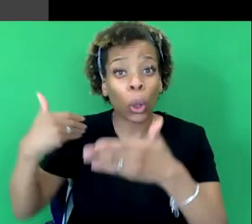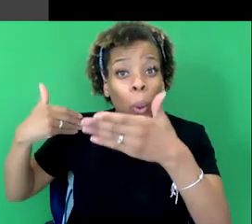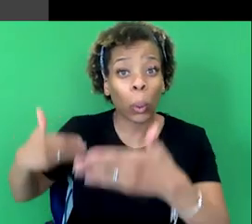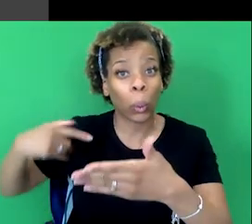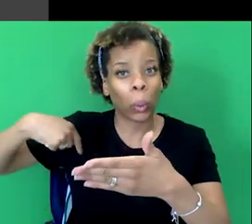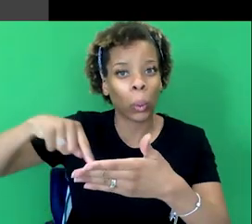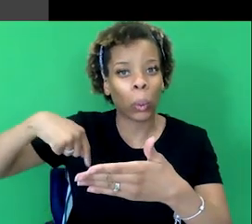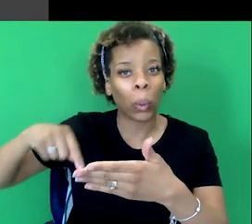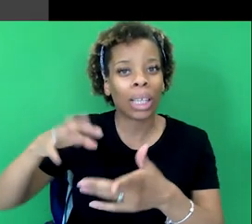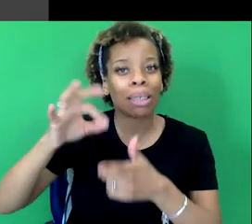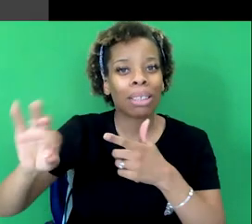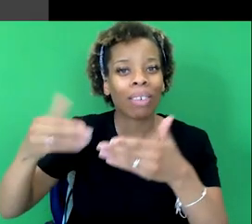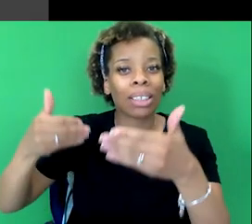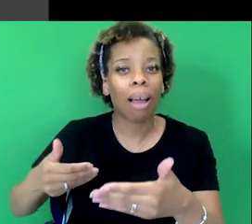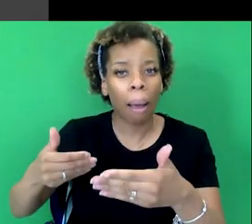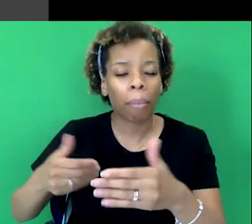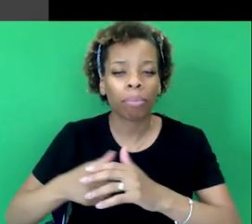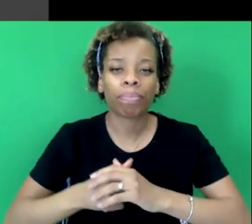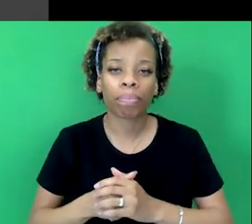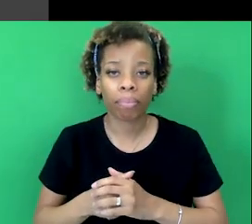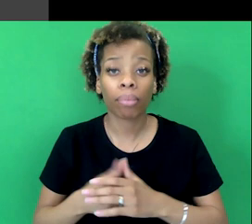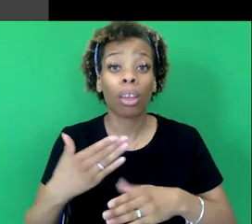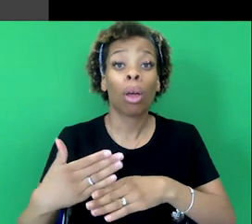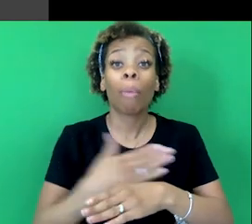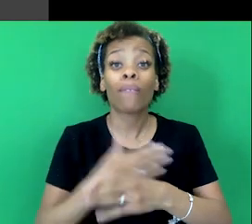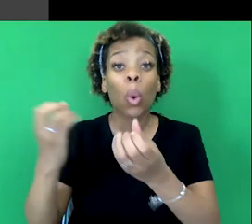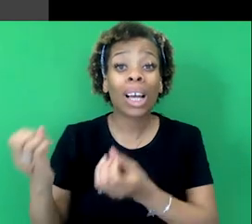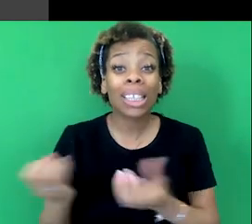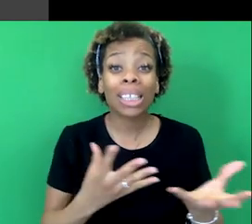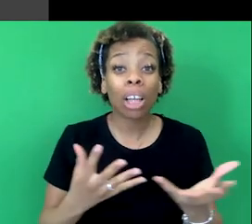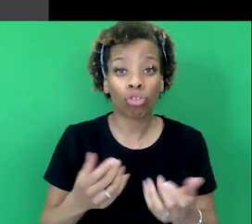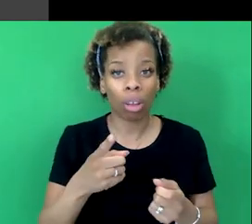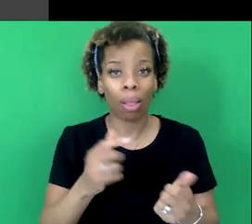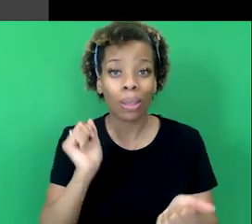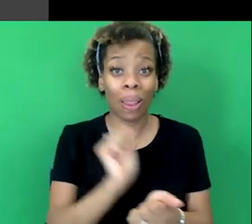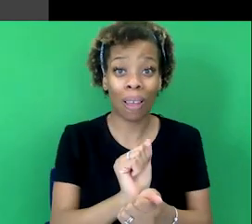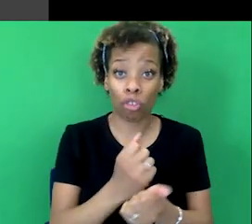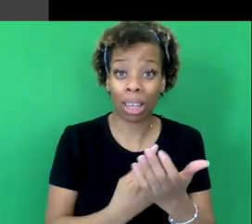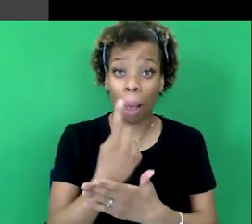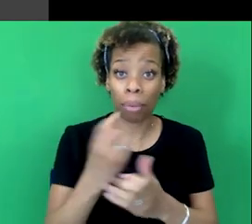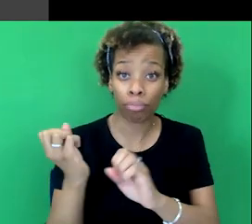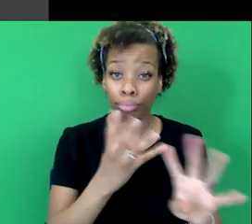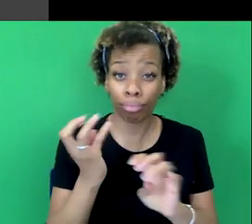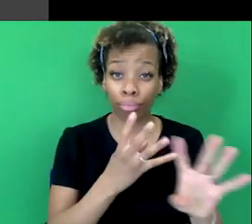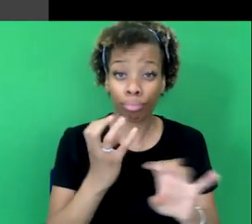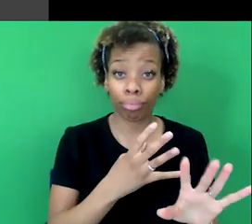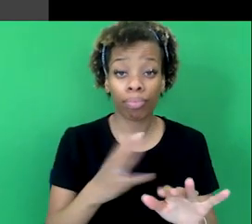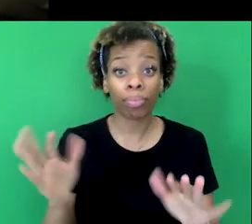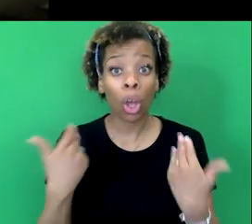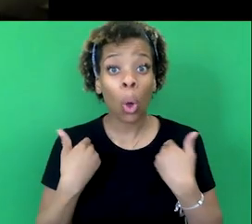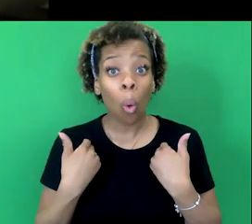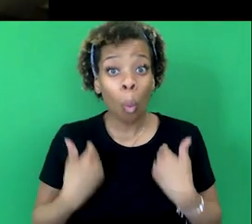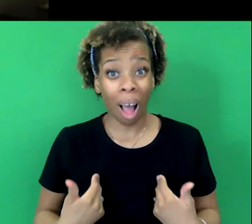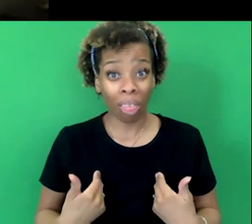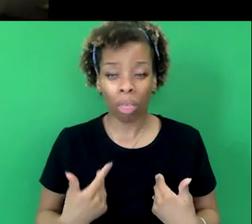that before industrial slavery, very often if you were wealthy, people did not mention your colour,